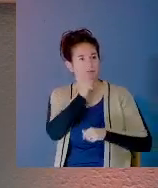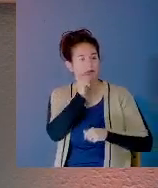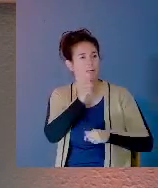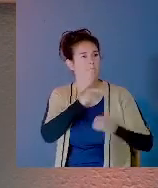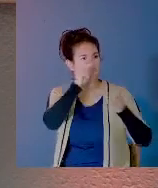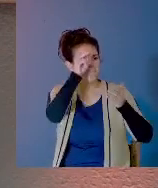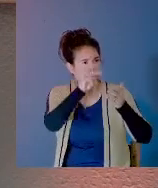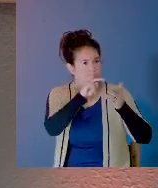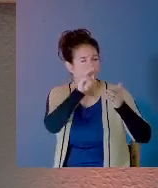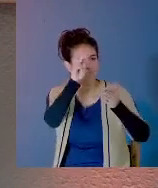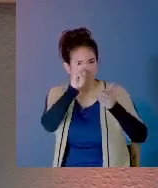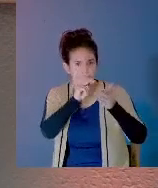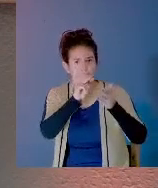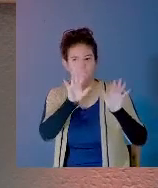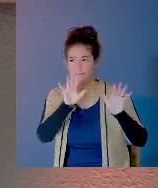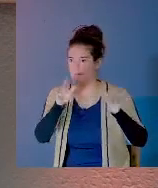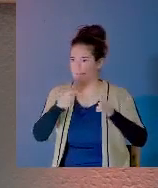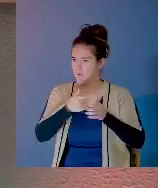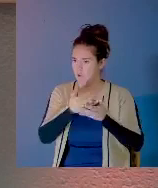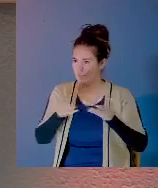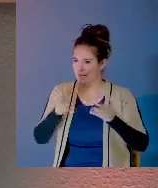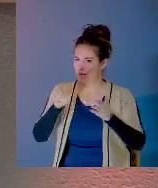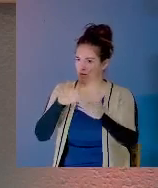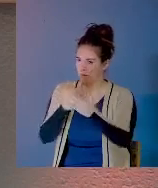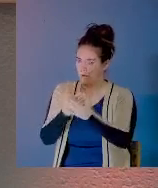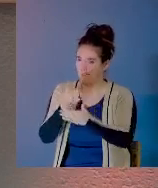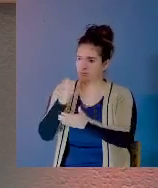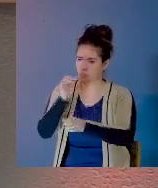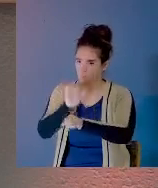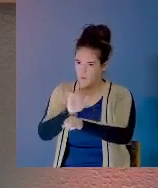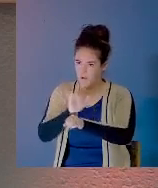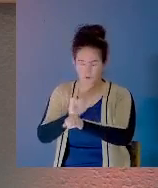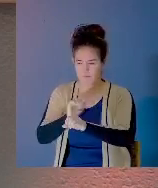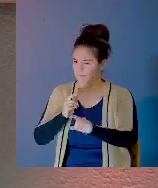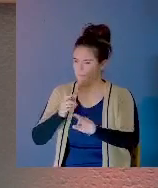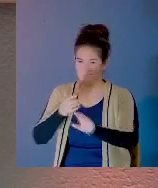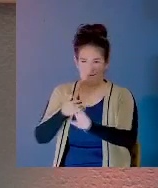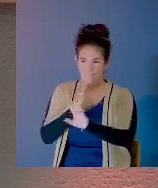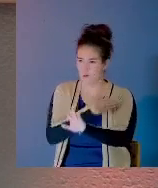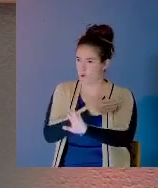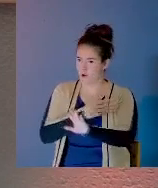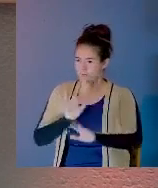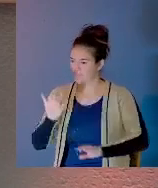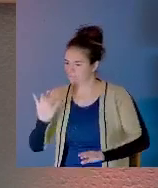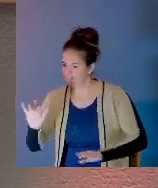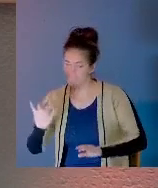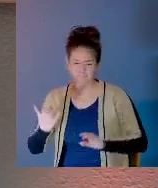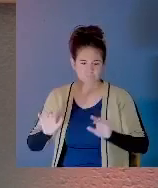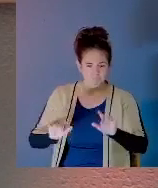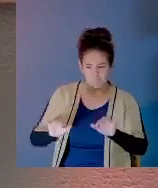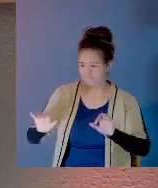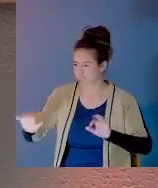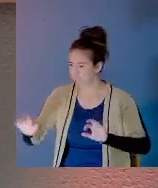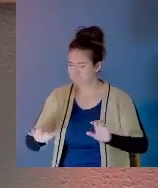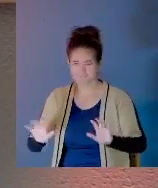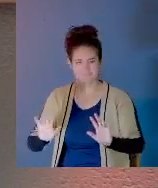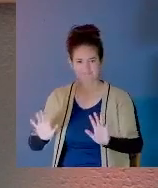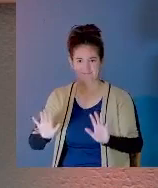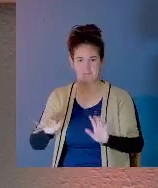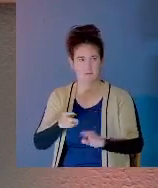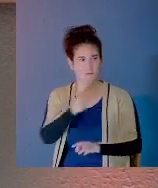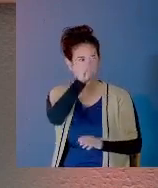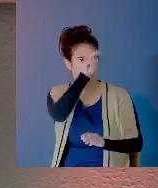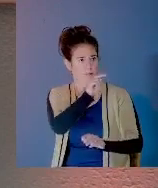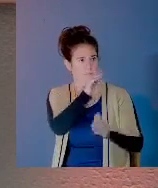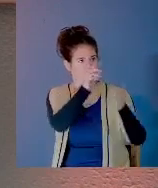when I first thing I do when I get to work, before you have to fire up everything and start getting with the day, right? And as you